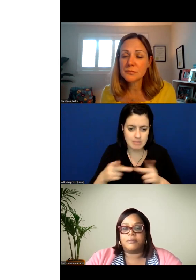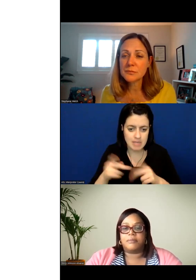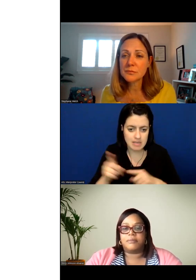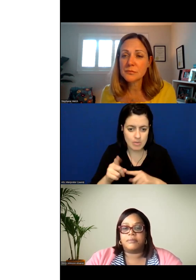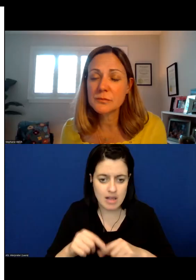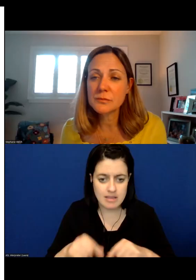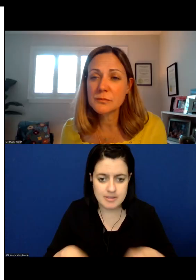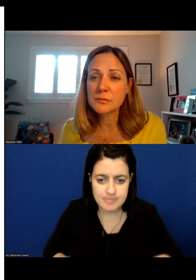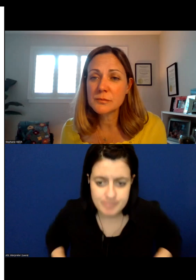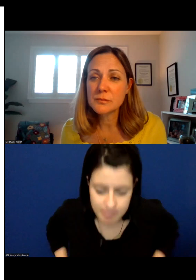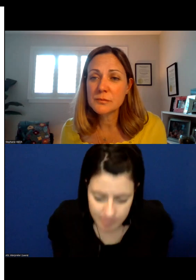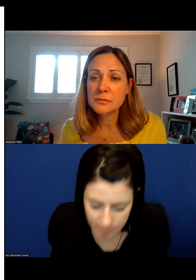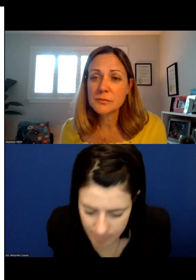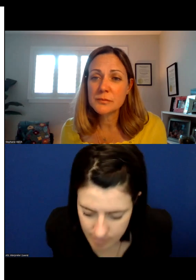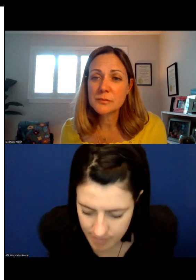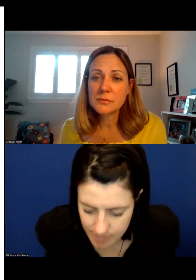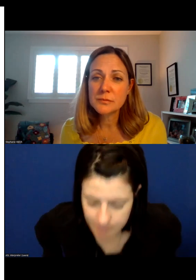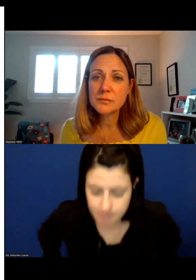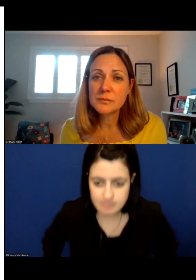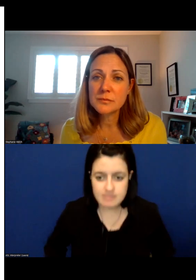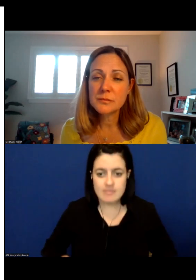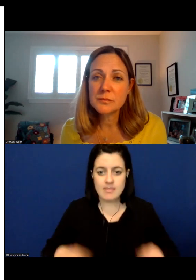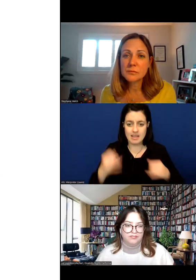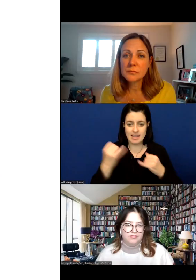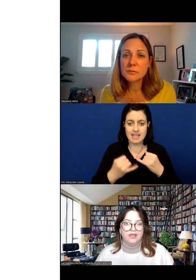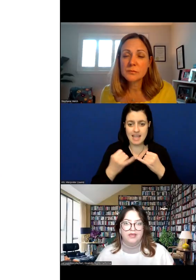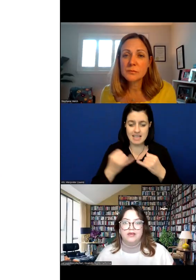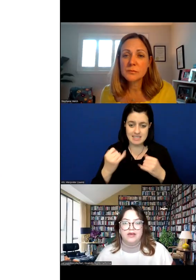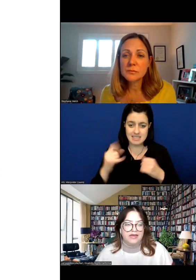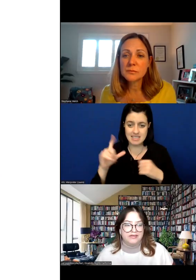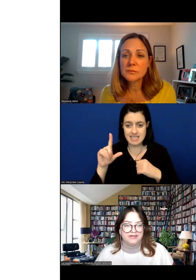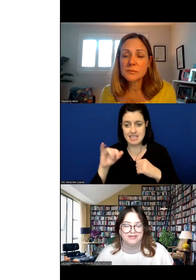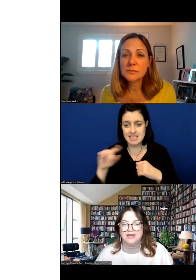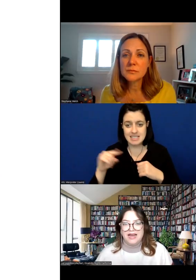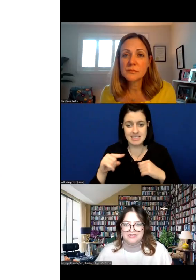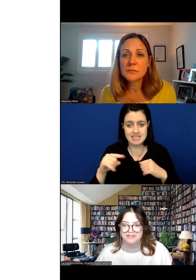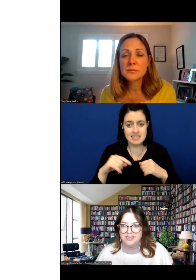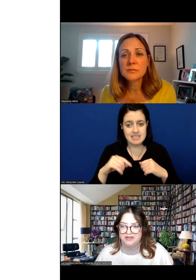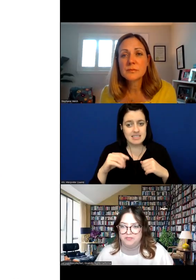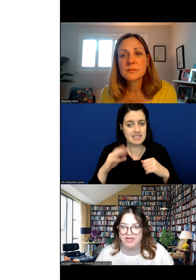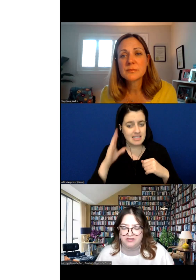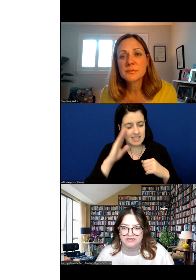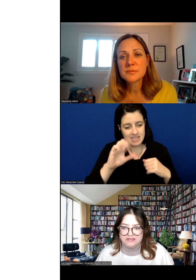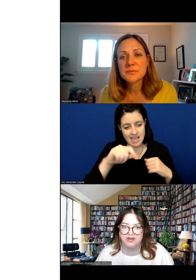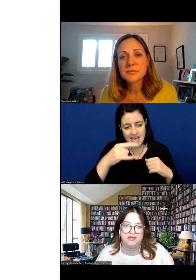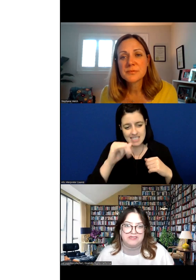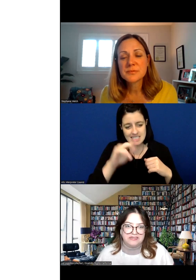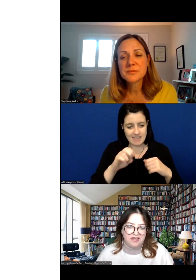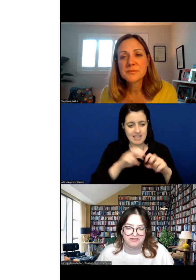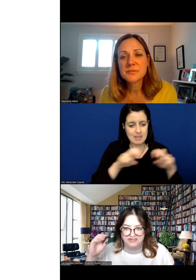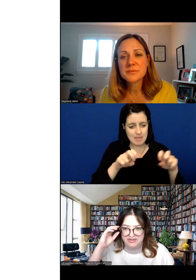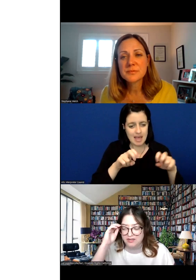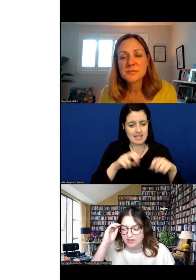Thank you very much. And lastly, we'll go to Liz. Go ahead, Liz. Hi, Stephanie and panelists. My name is